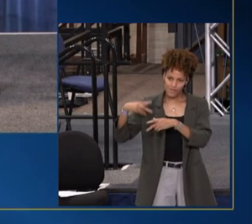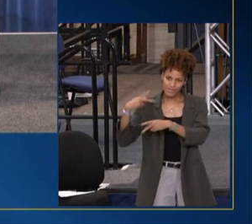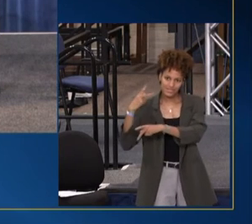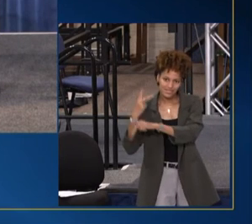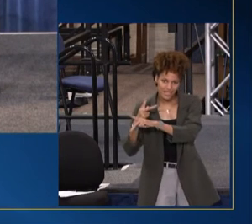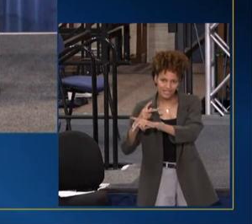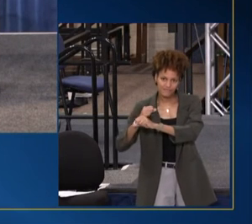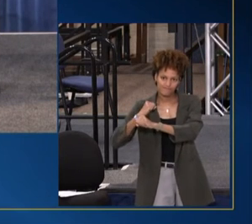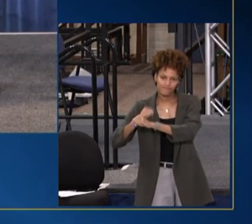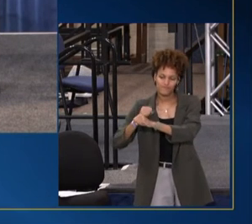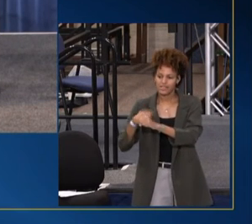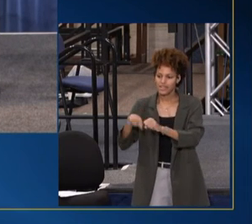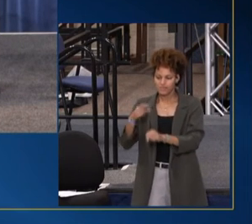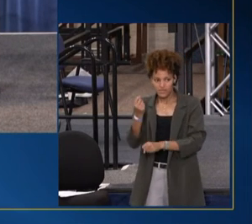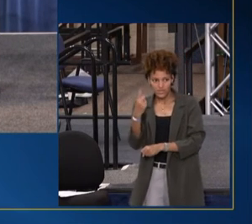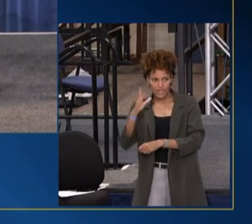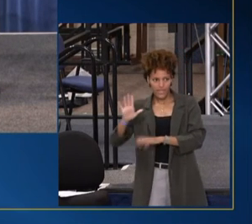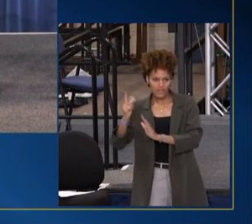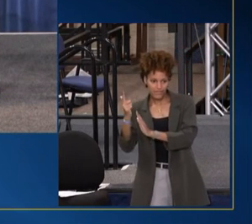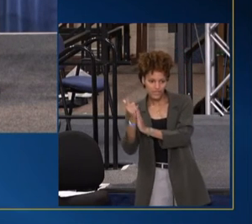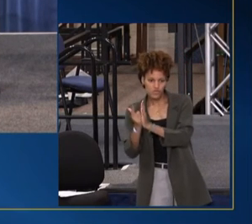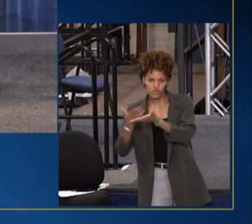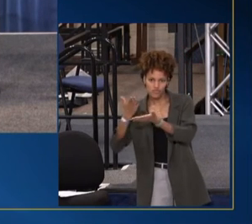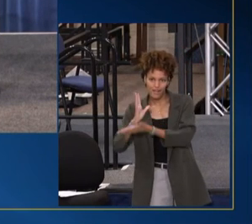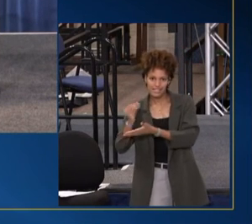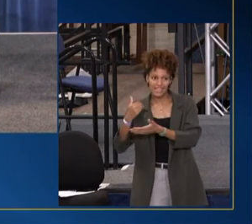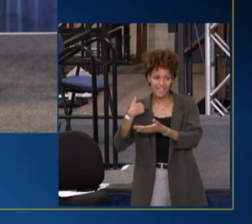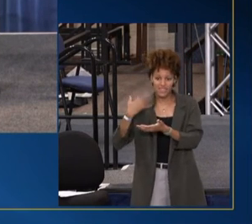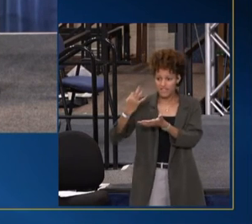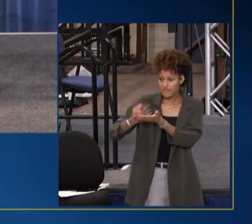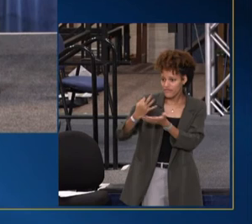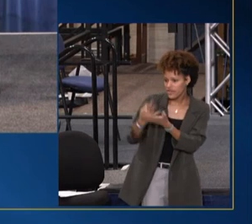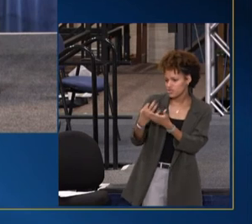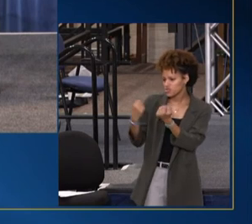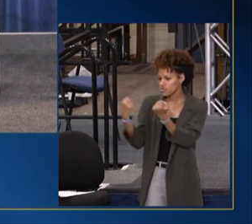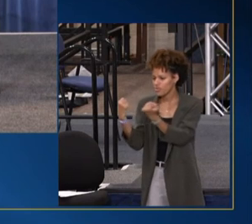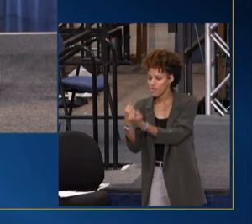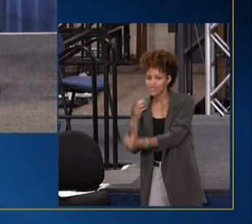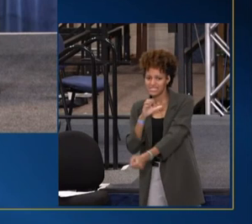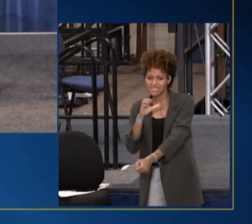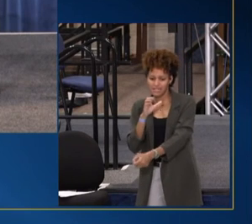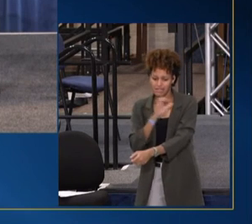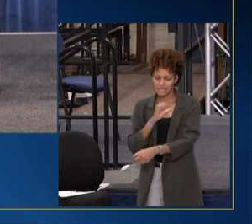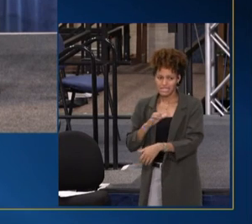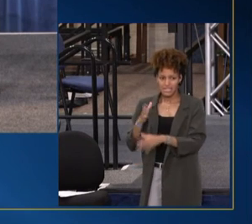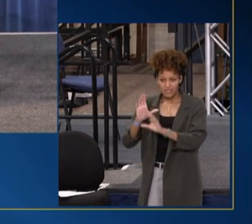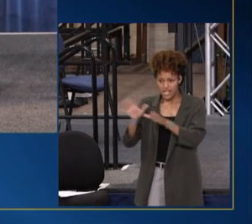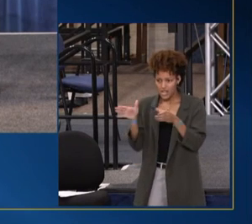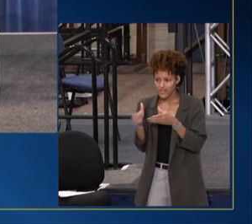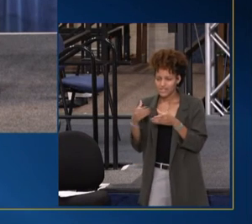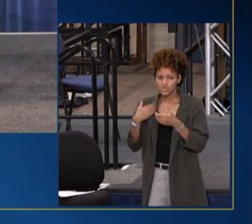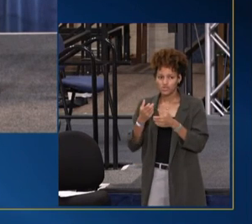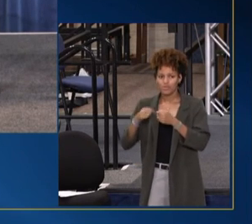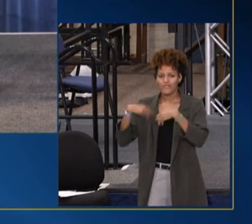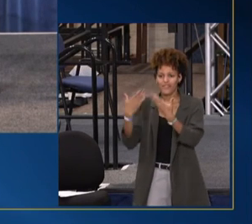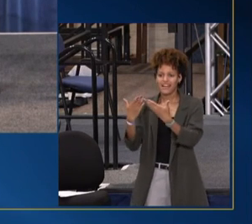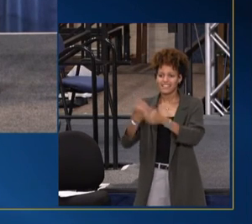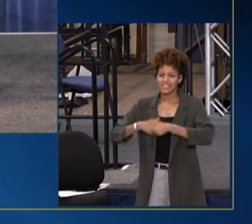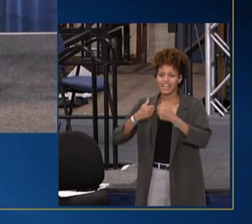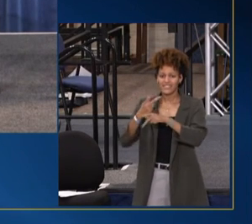protected, that they understand their legal rights, and that they have the funding and the support and the clinics to keep providing this life-saving care.